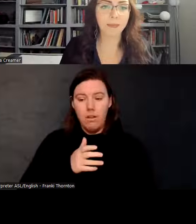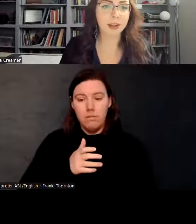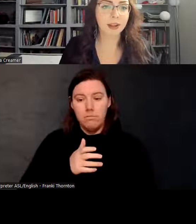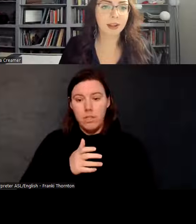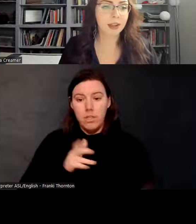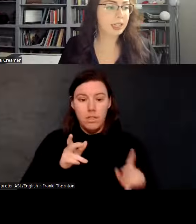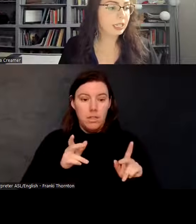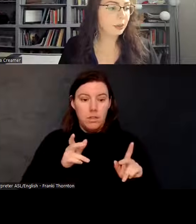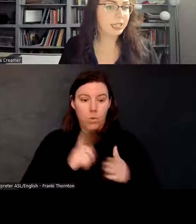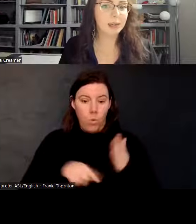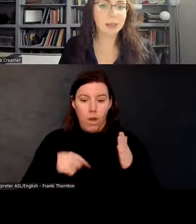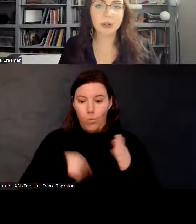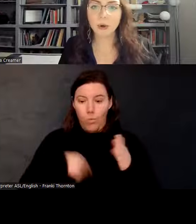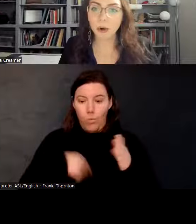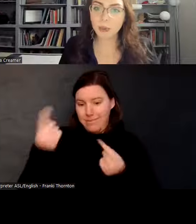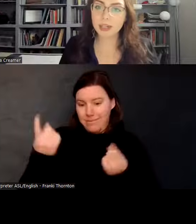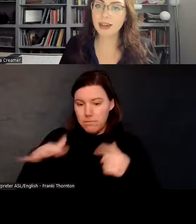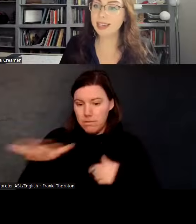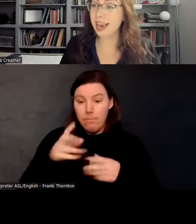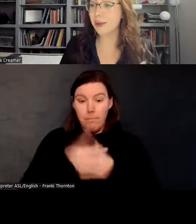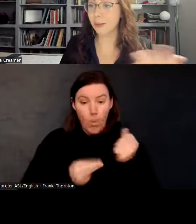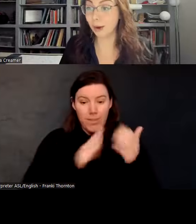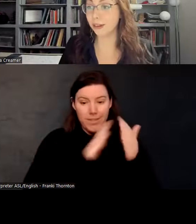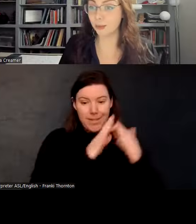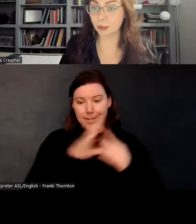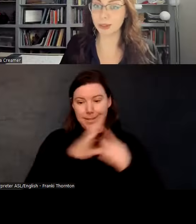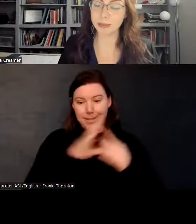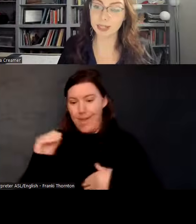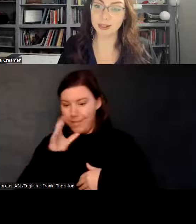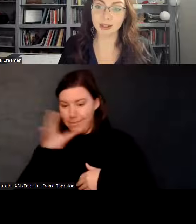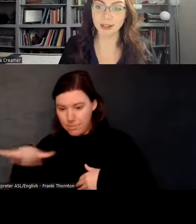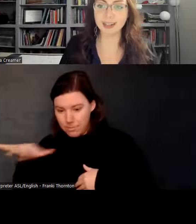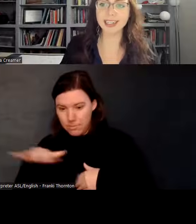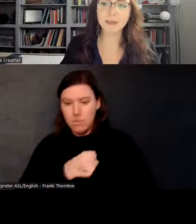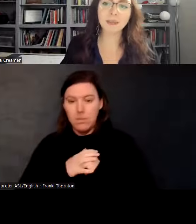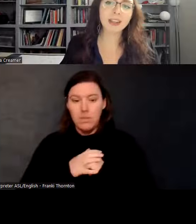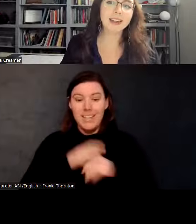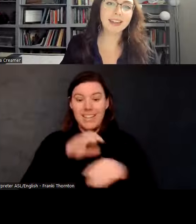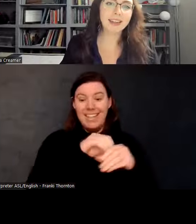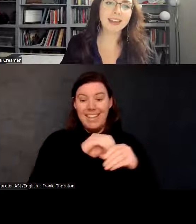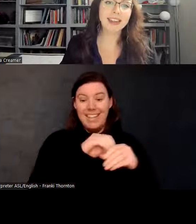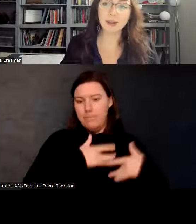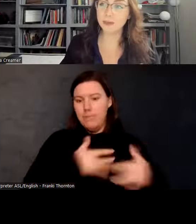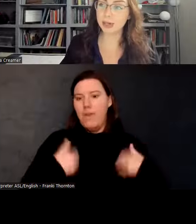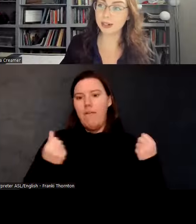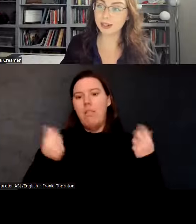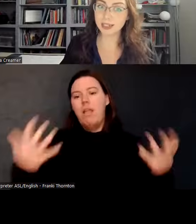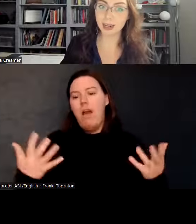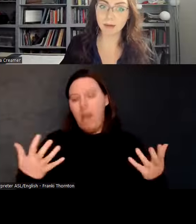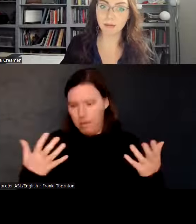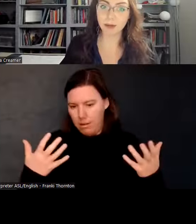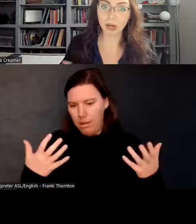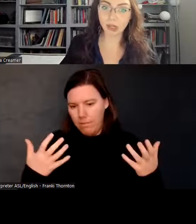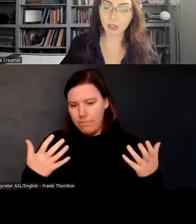both. So in the imperial core, we tend to have a wealth of mortuary material, thank goodness. Nearly 1,000